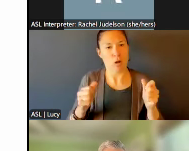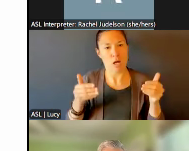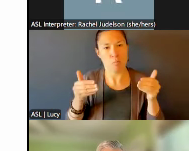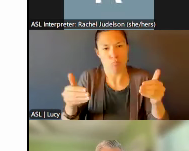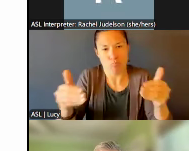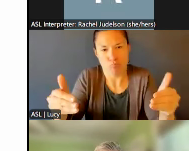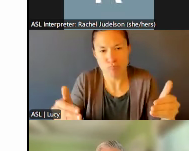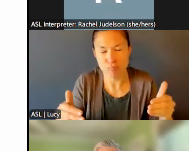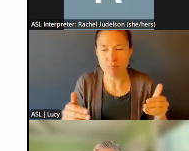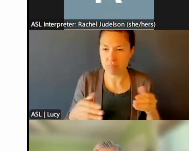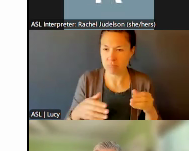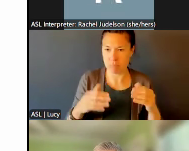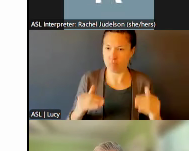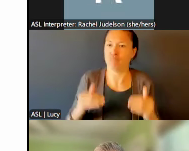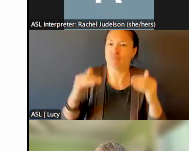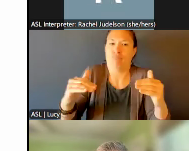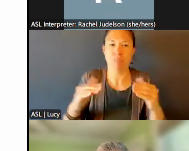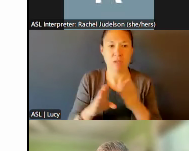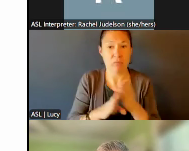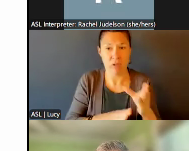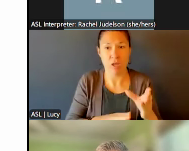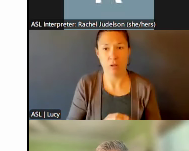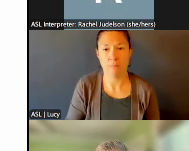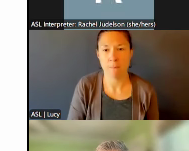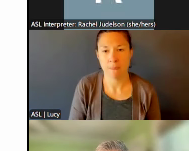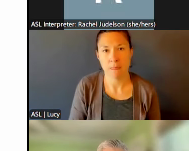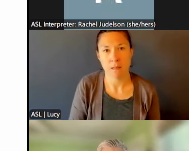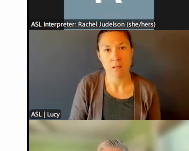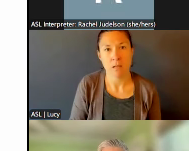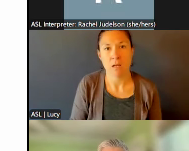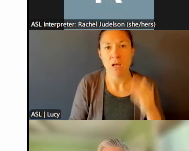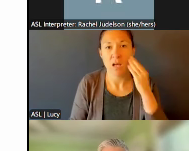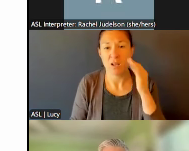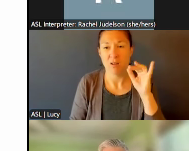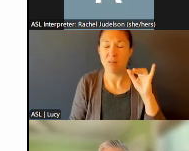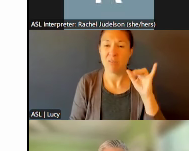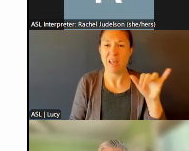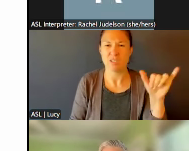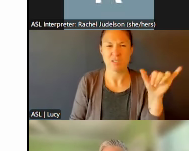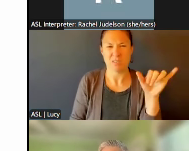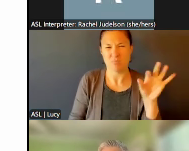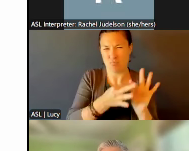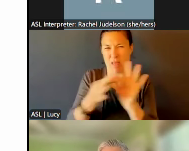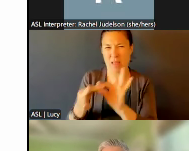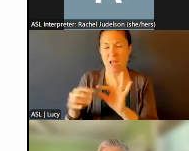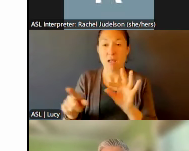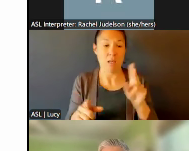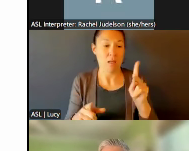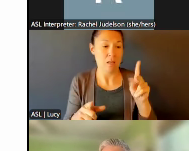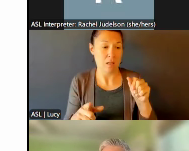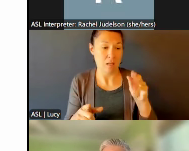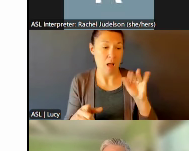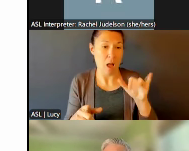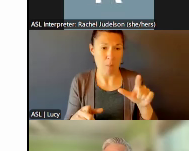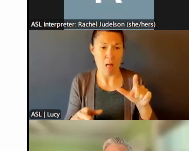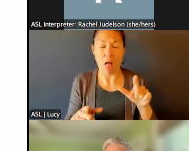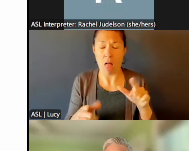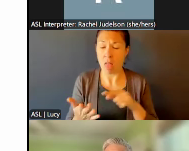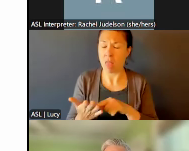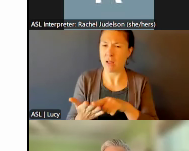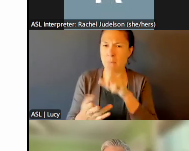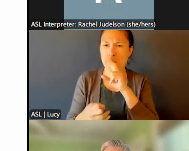particular work. And this ties in with what Kamal was saying earlier about you'll be reviewing cutting edge research, right? Projects that